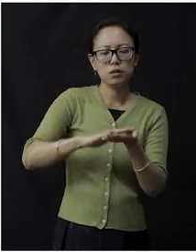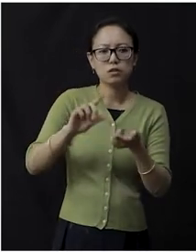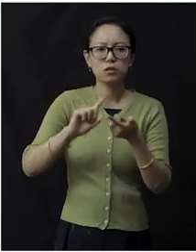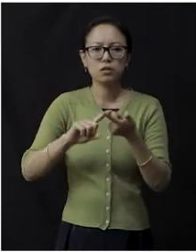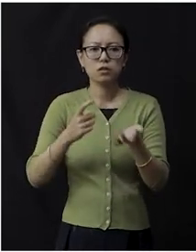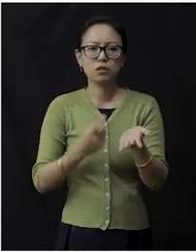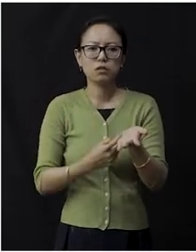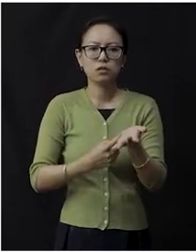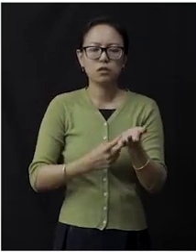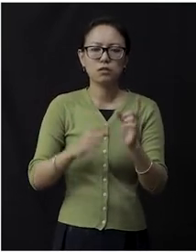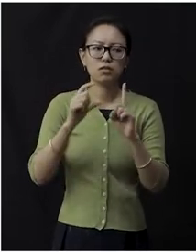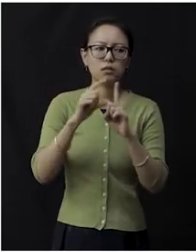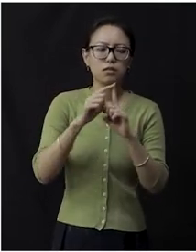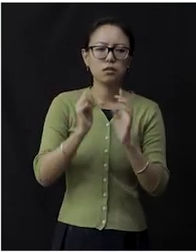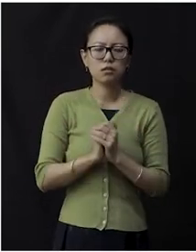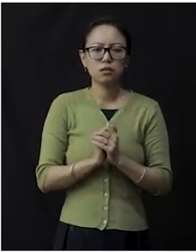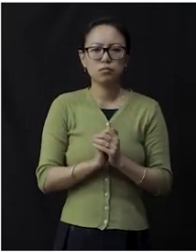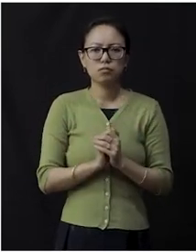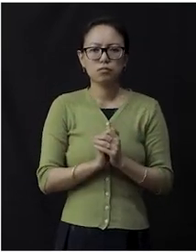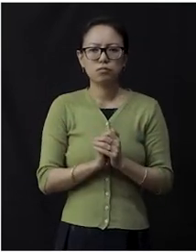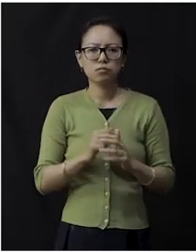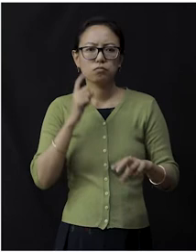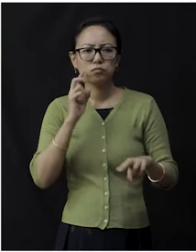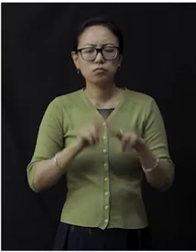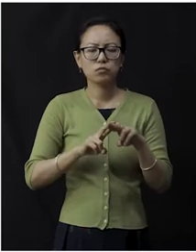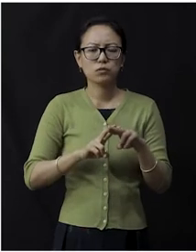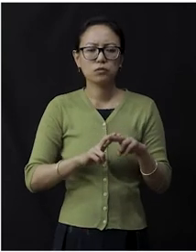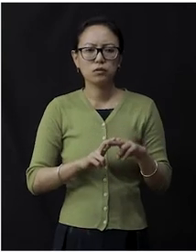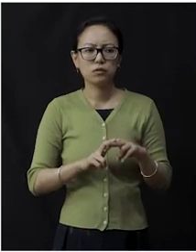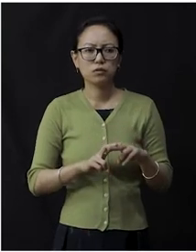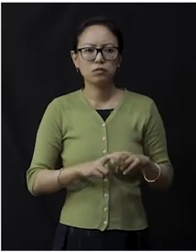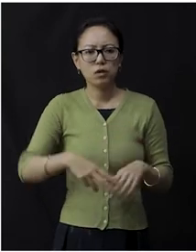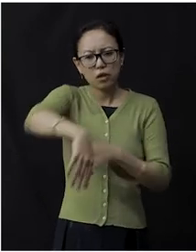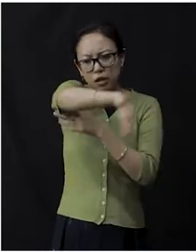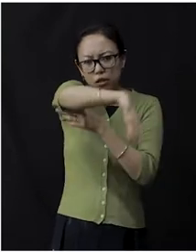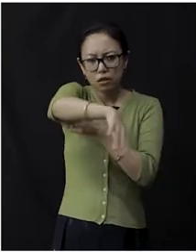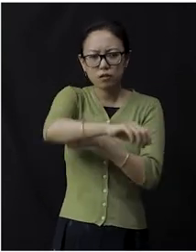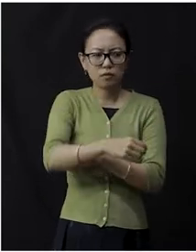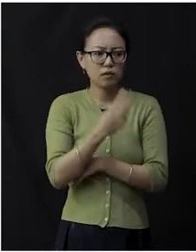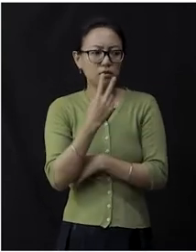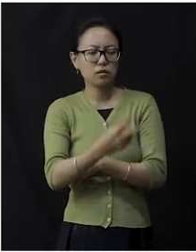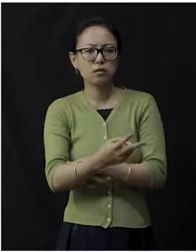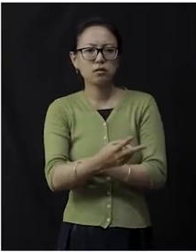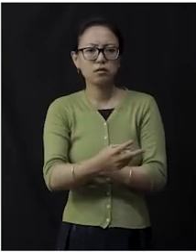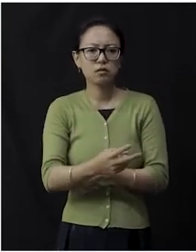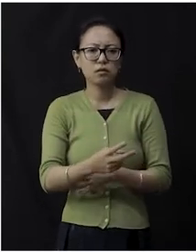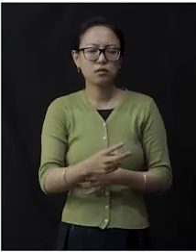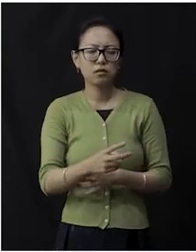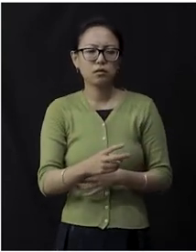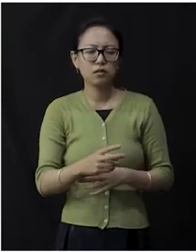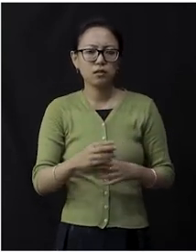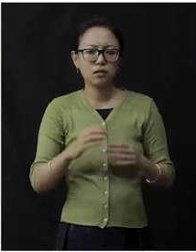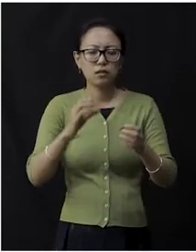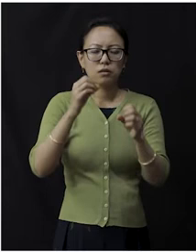They had bulgy nose. So if you have noticed the nose here, this is called a bulgy nose,